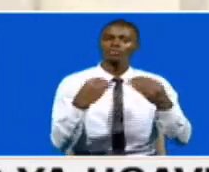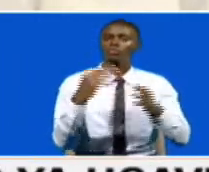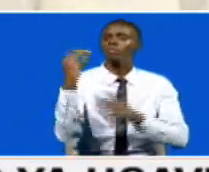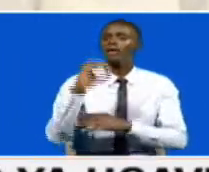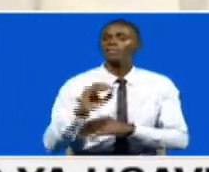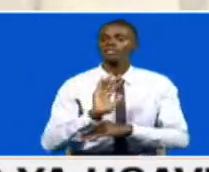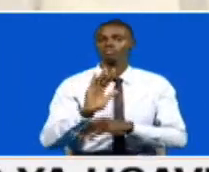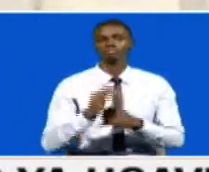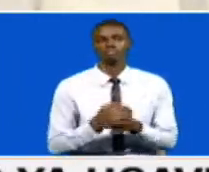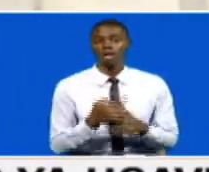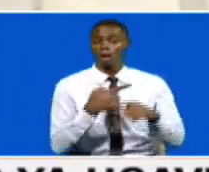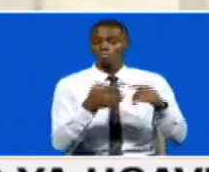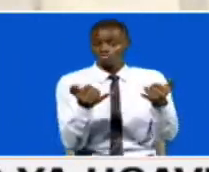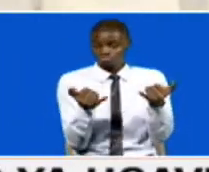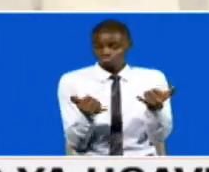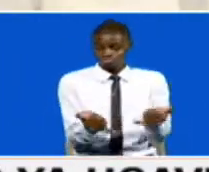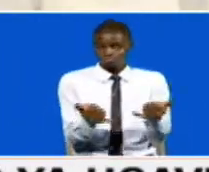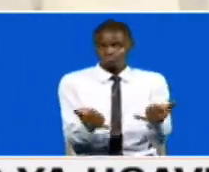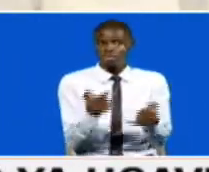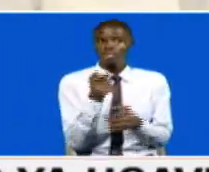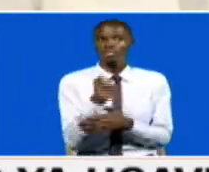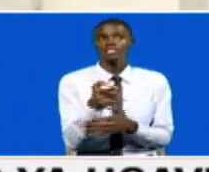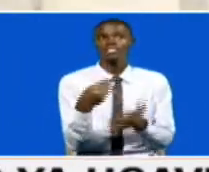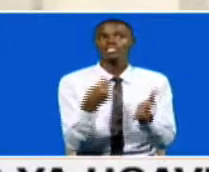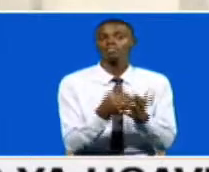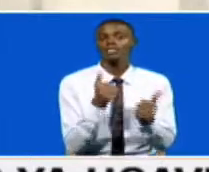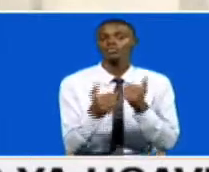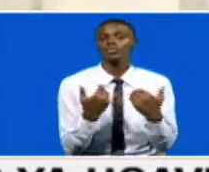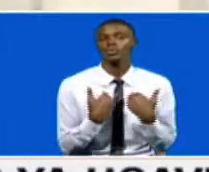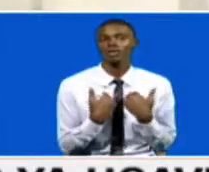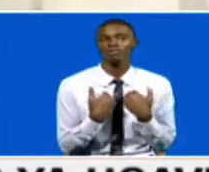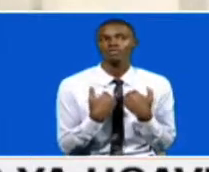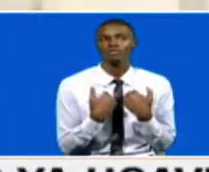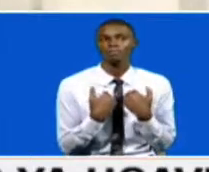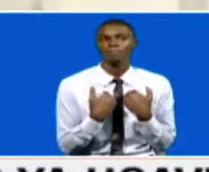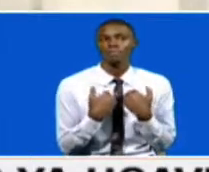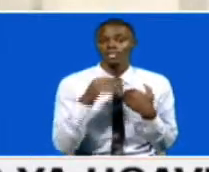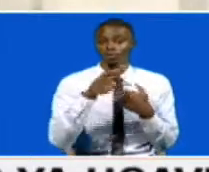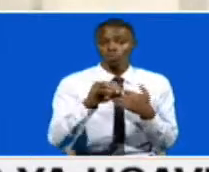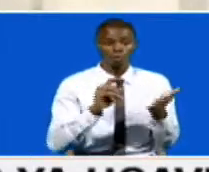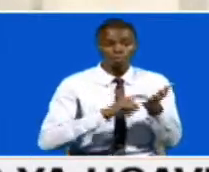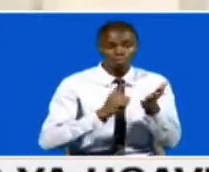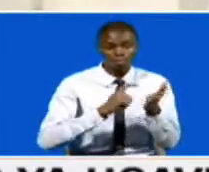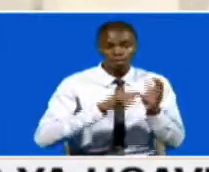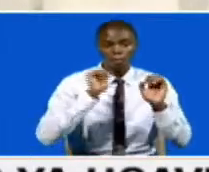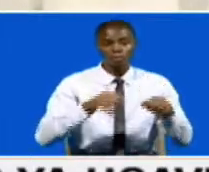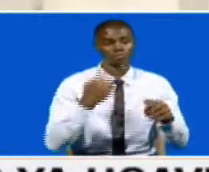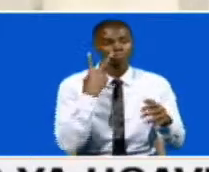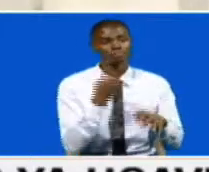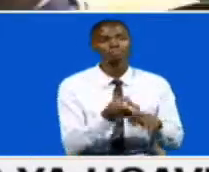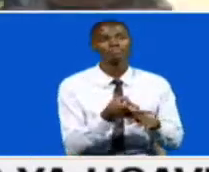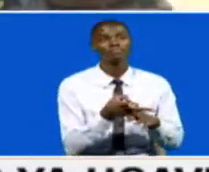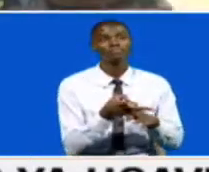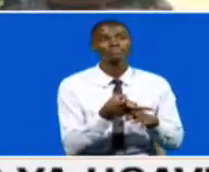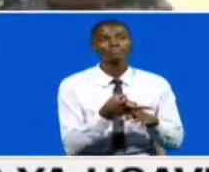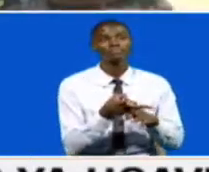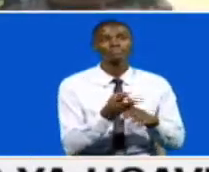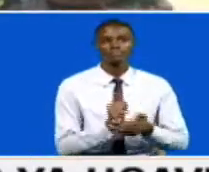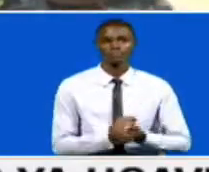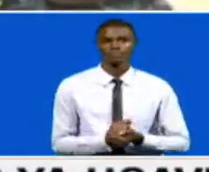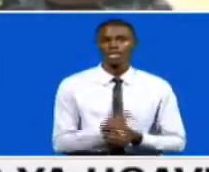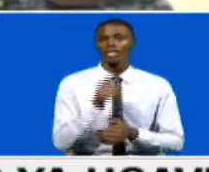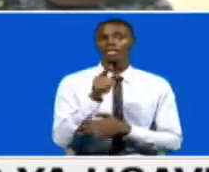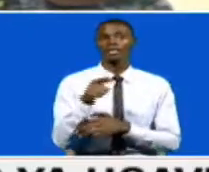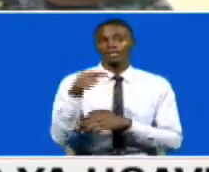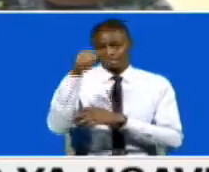percentage. But right now, this is a figure, is what we have. Take a calculator and see what you can get. It is that simple. Hili